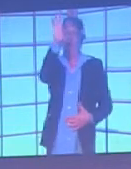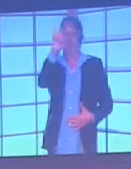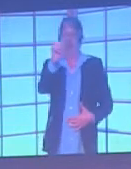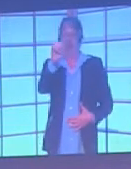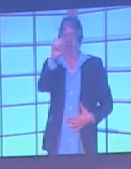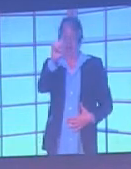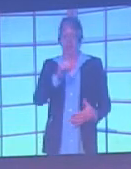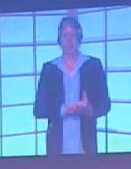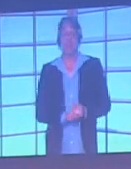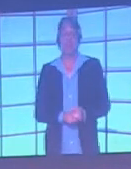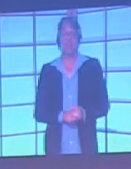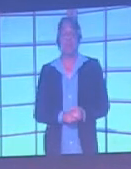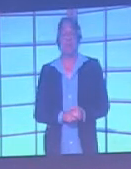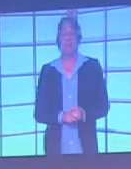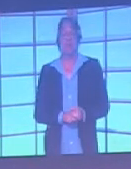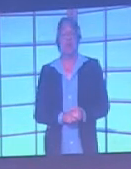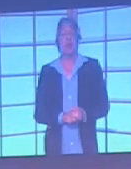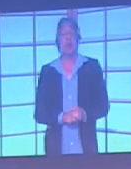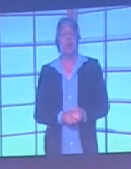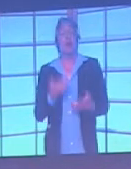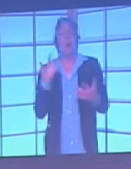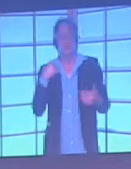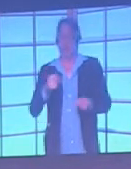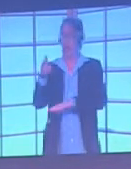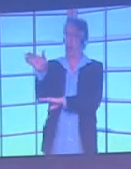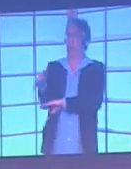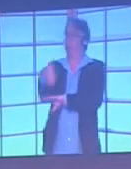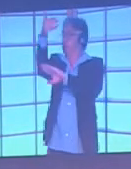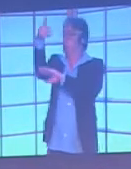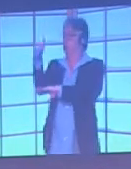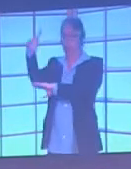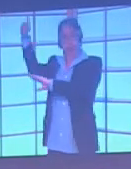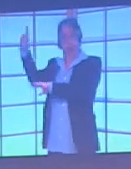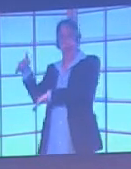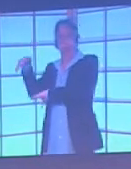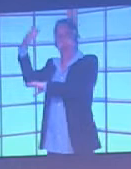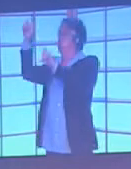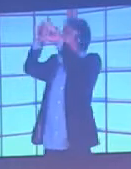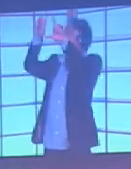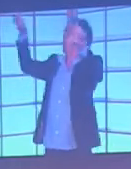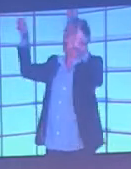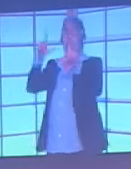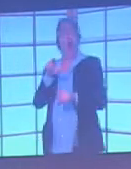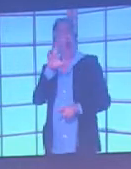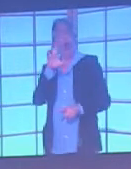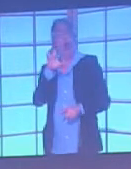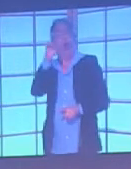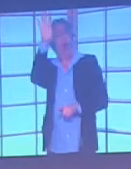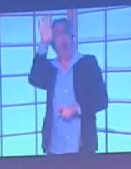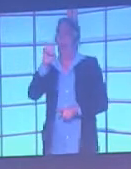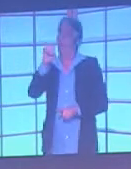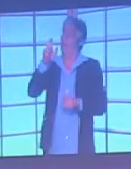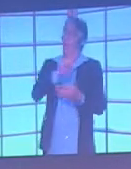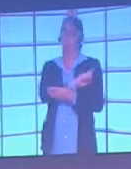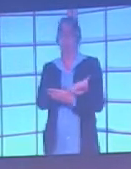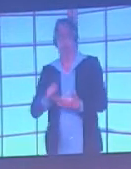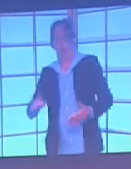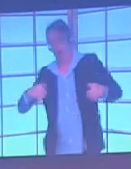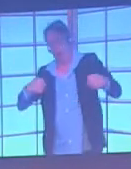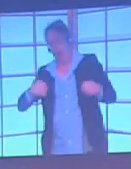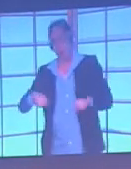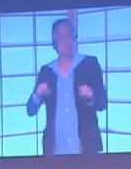And permanent CAFE Week of Action signs have been installed in a number of stadiums in Ukraine, which leaves a long-lasting legacy of total football, total access in the